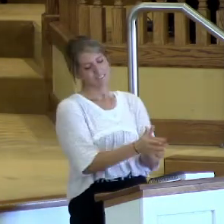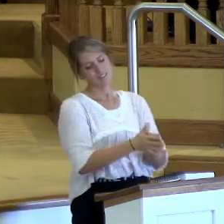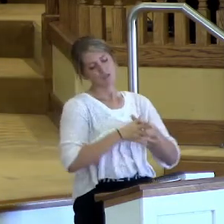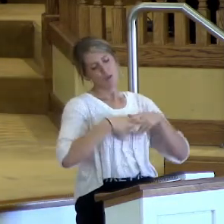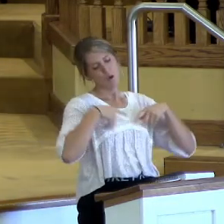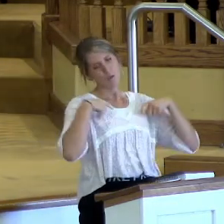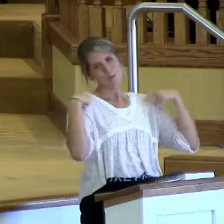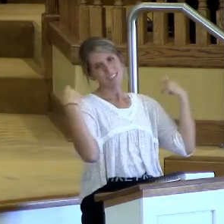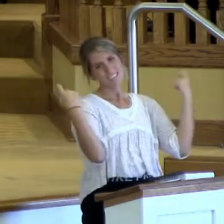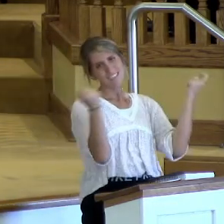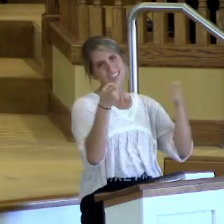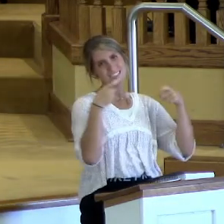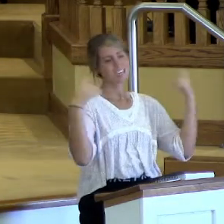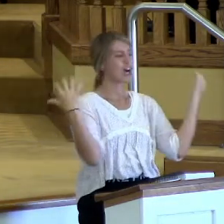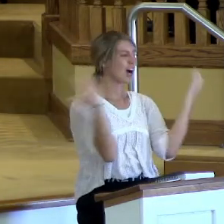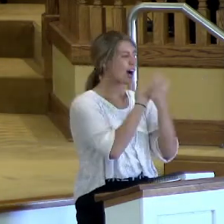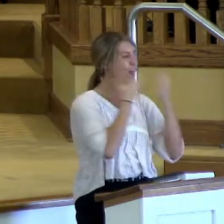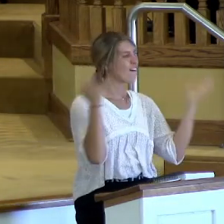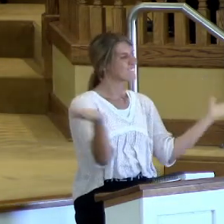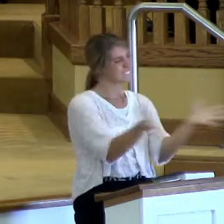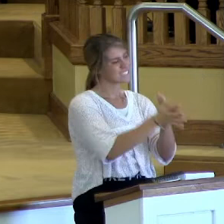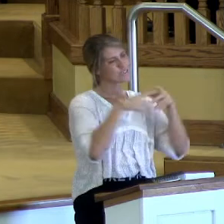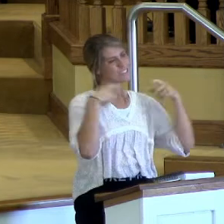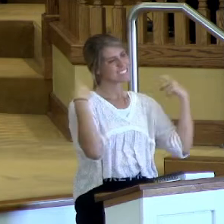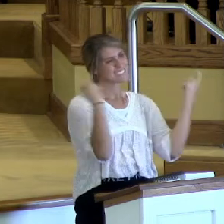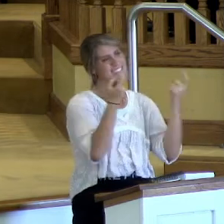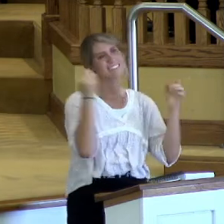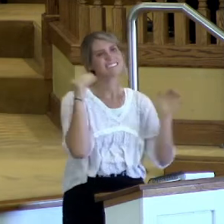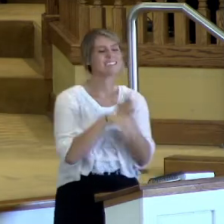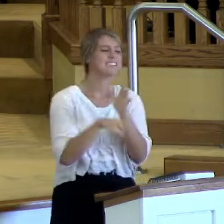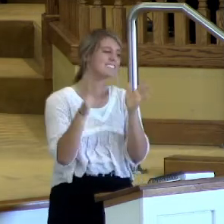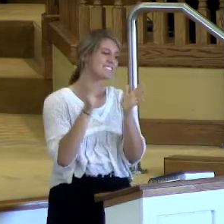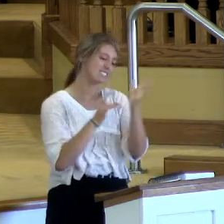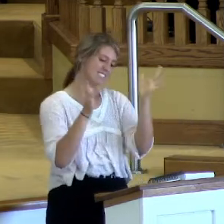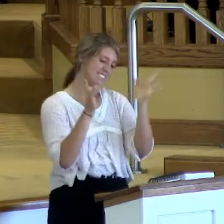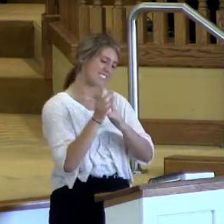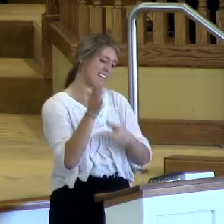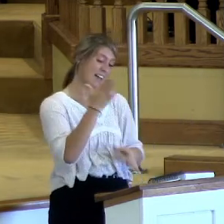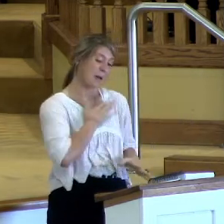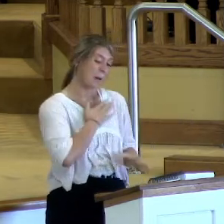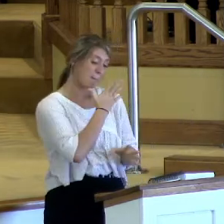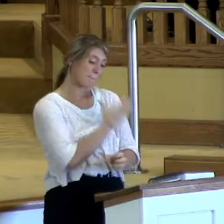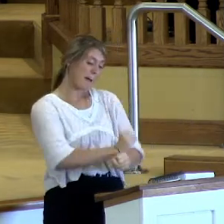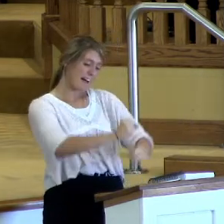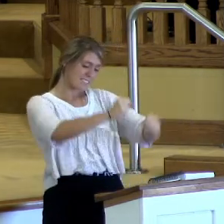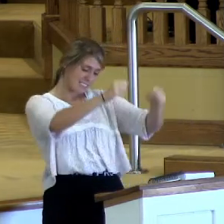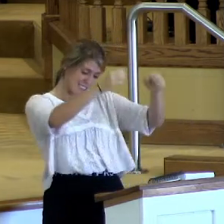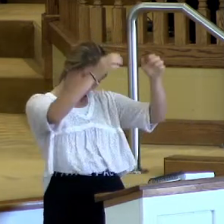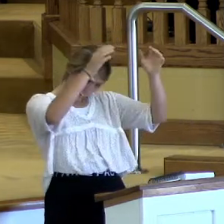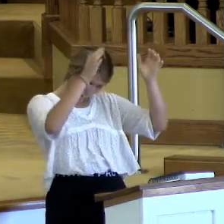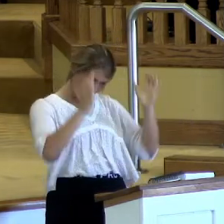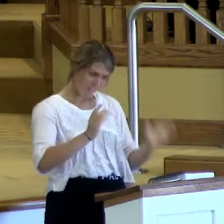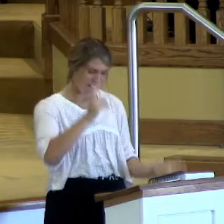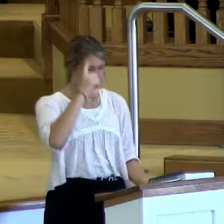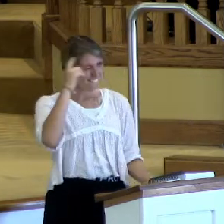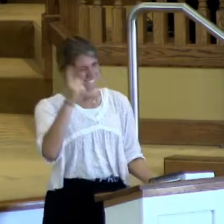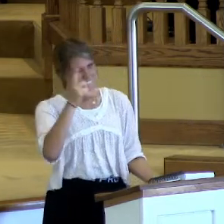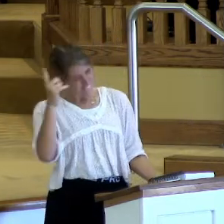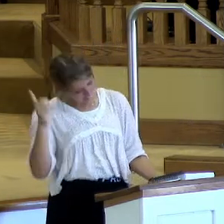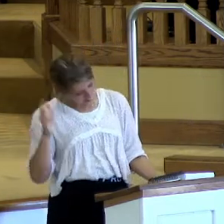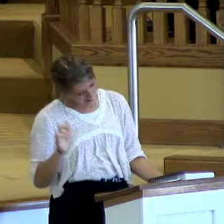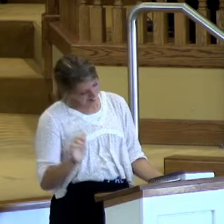of victory. Oh, victory in Jesus, my